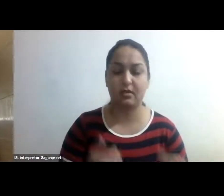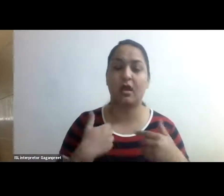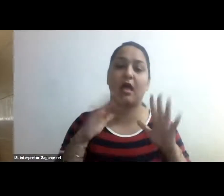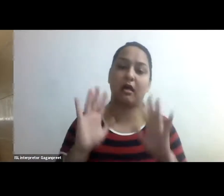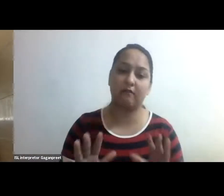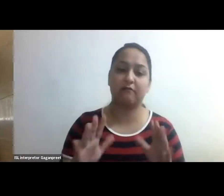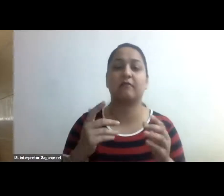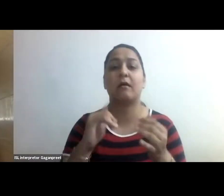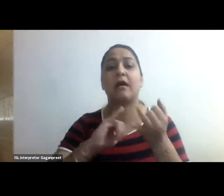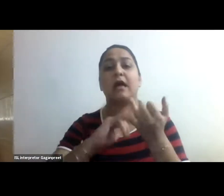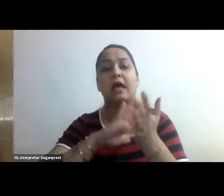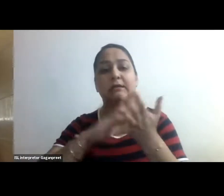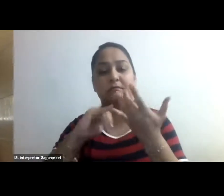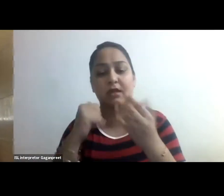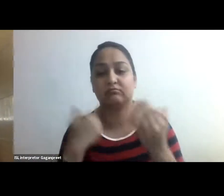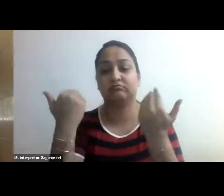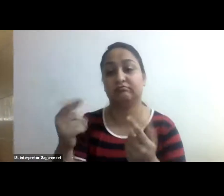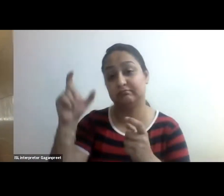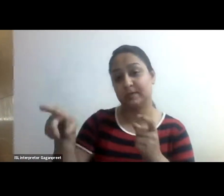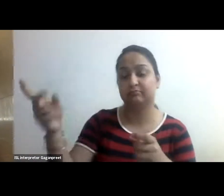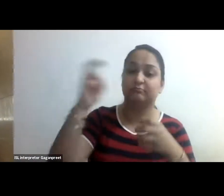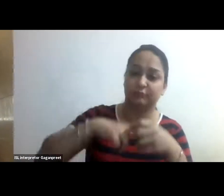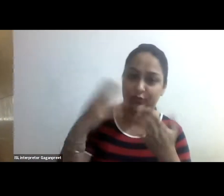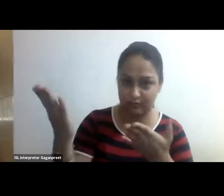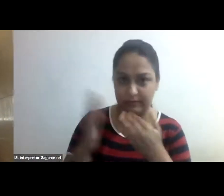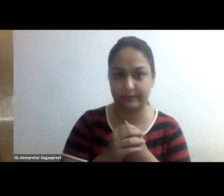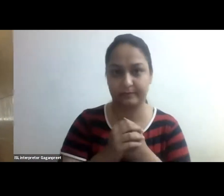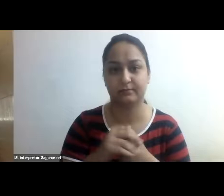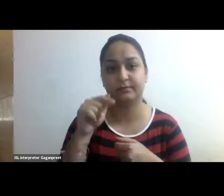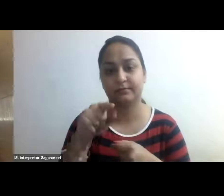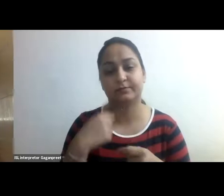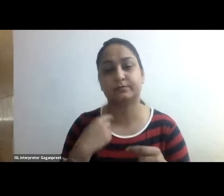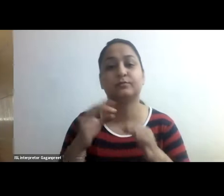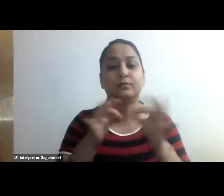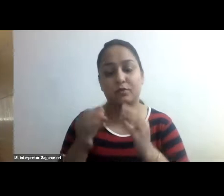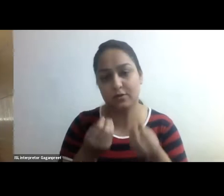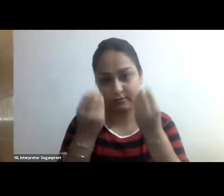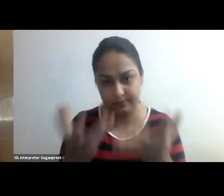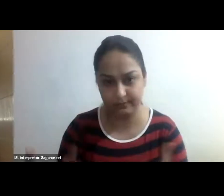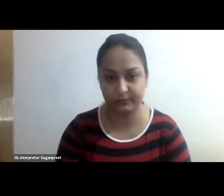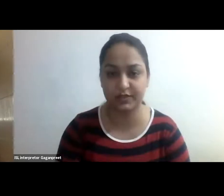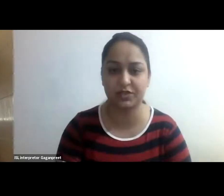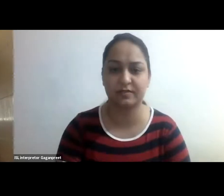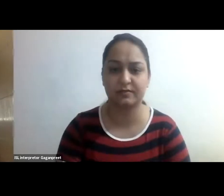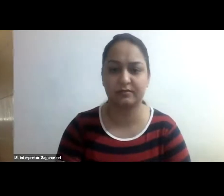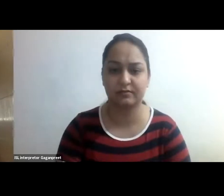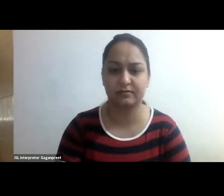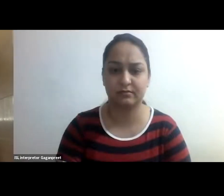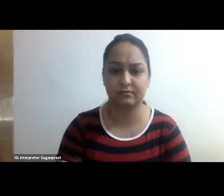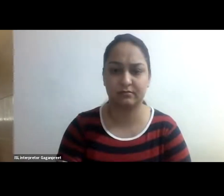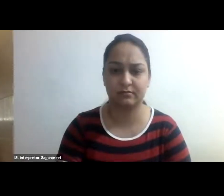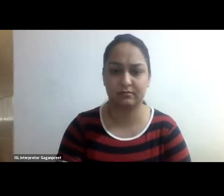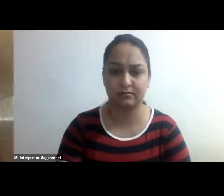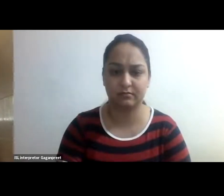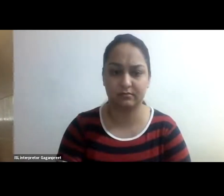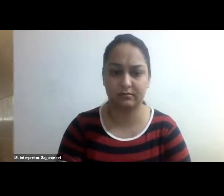message notifying me when he joins. Until then, I will just briefly introduce you to the exhibition